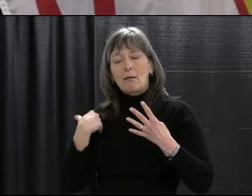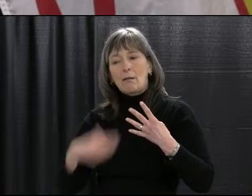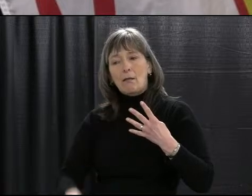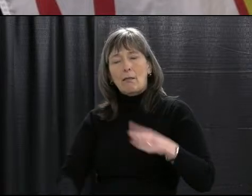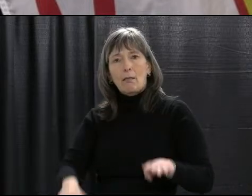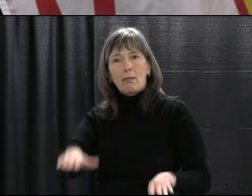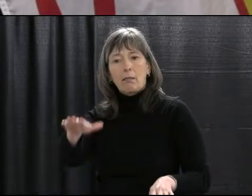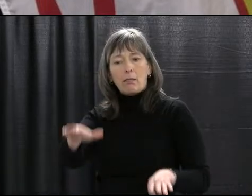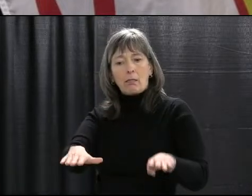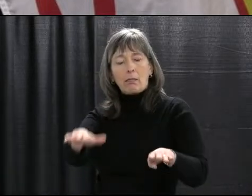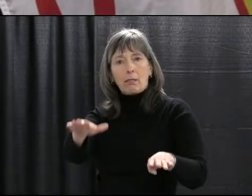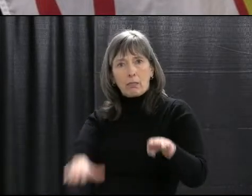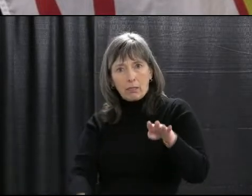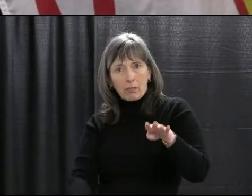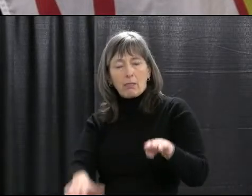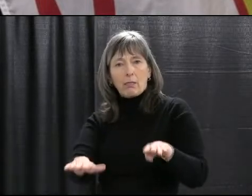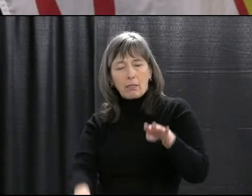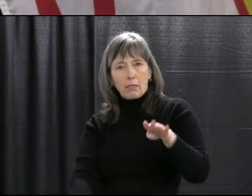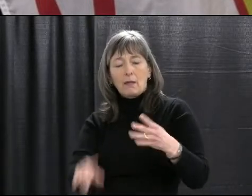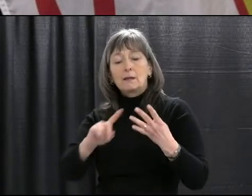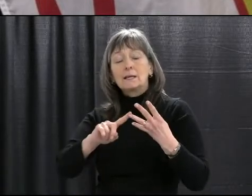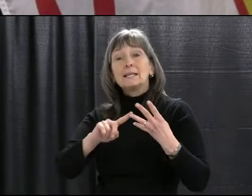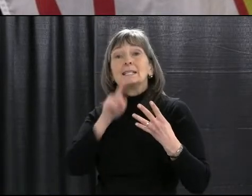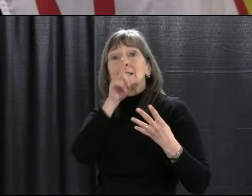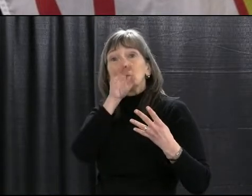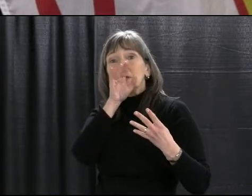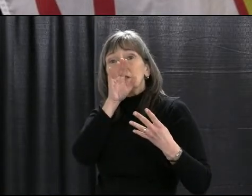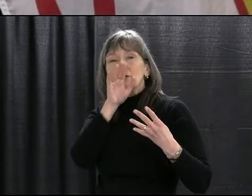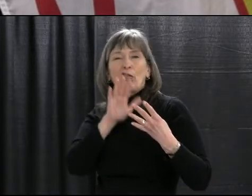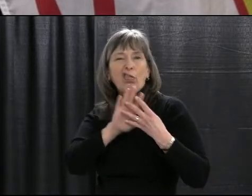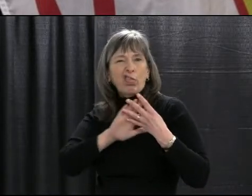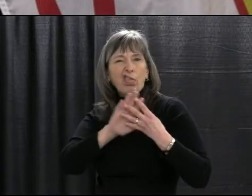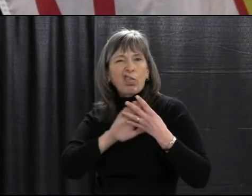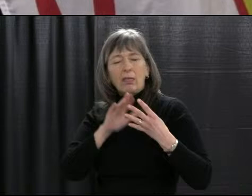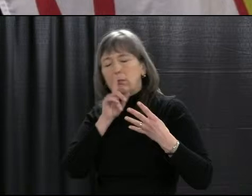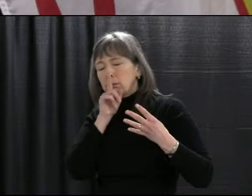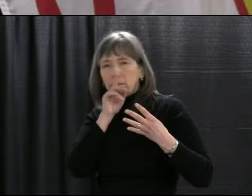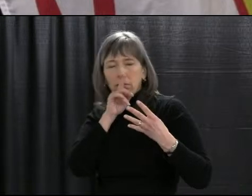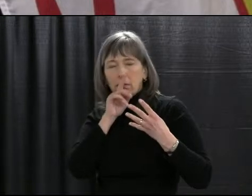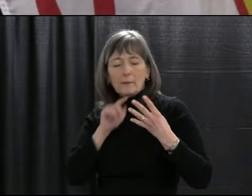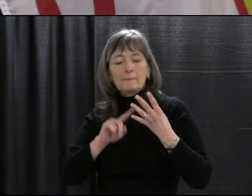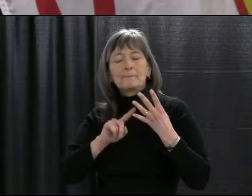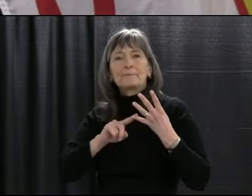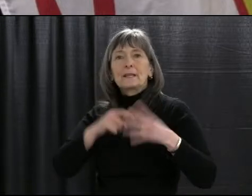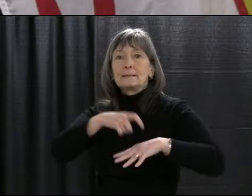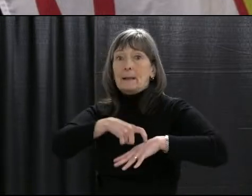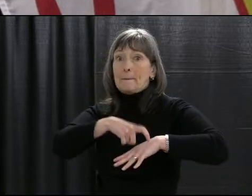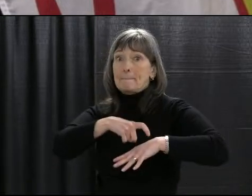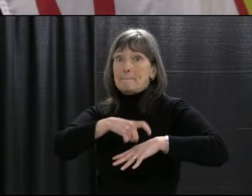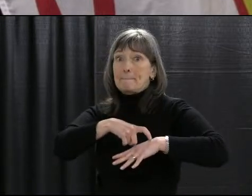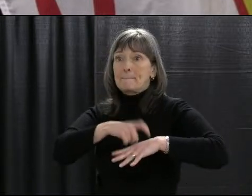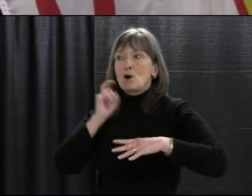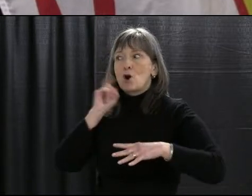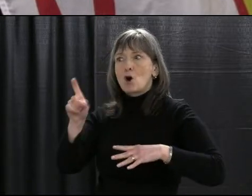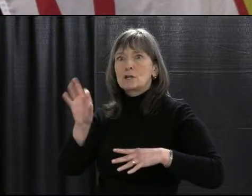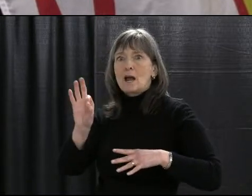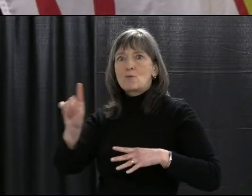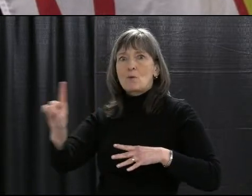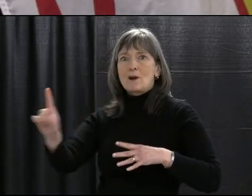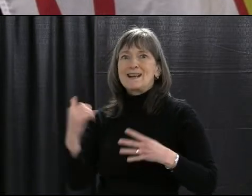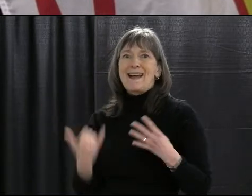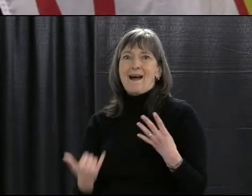you raise both? S is for speech, is your speech slurred or jumbled? And T is for time, time to call